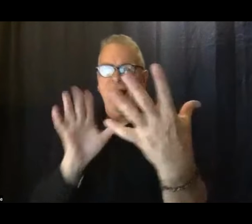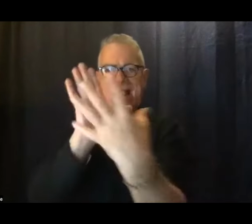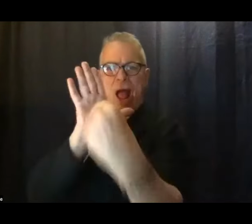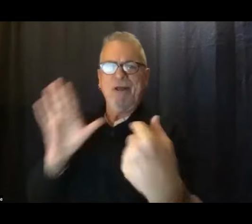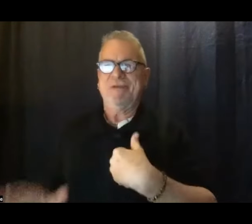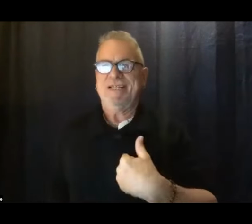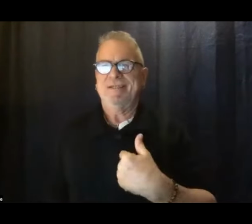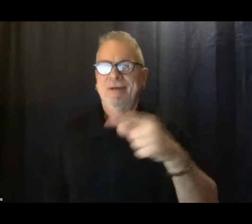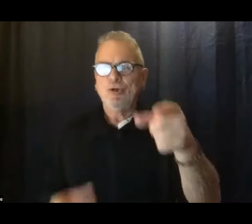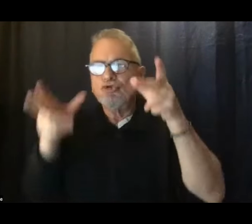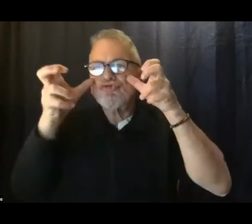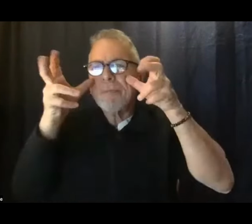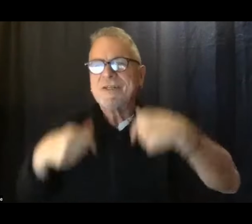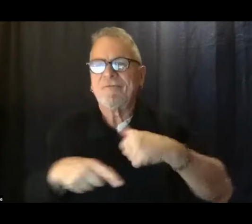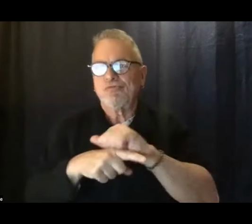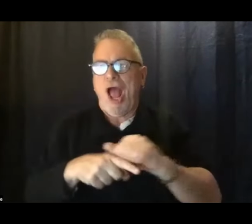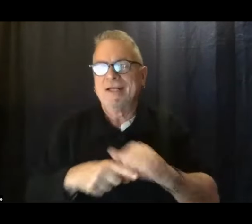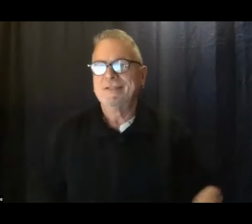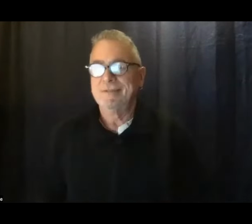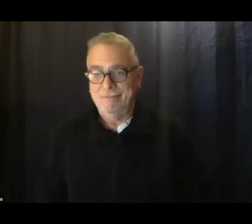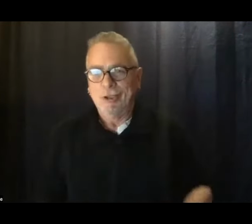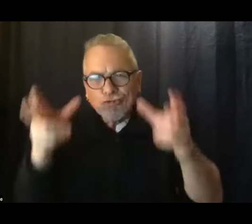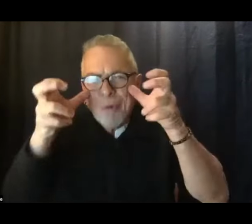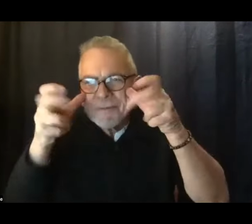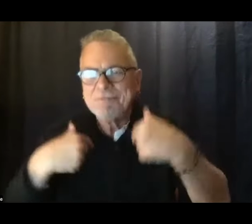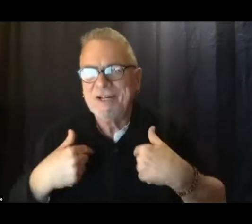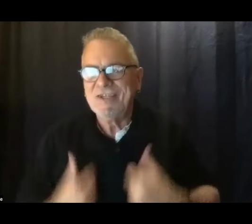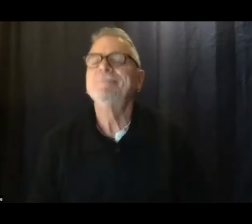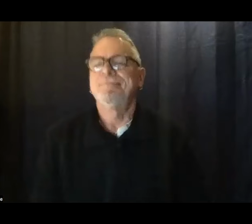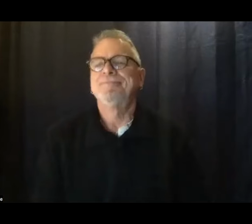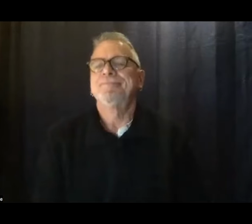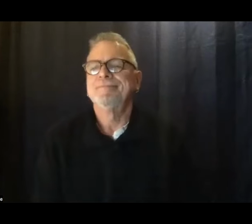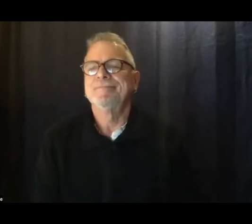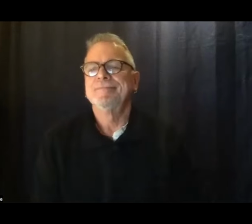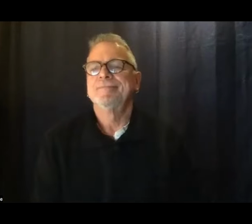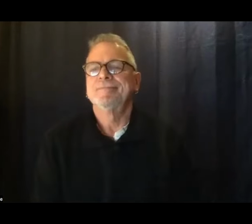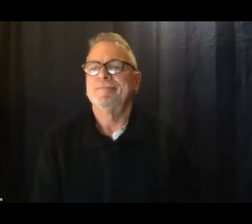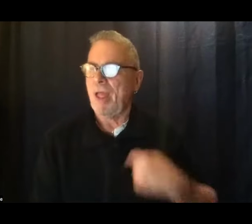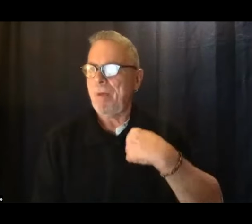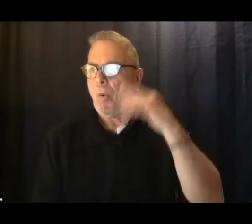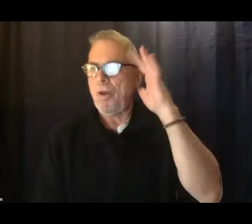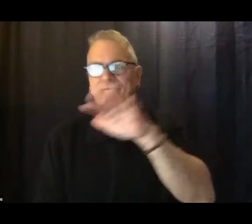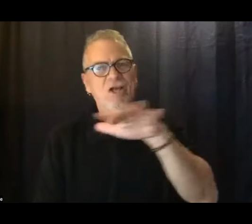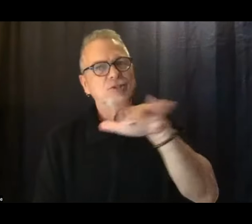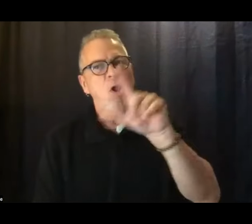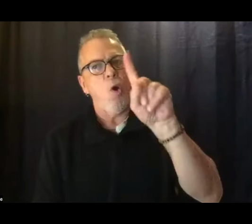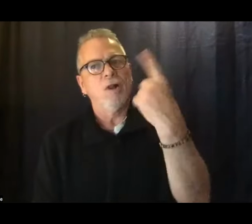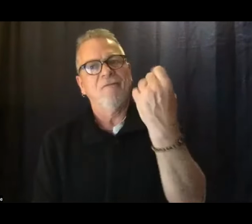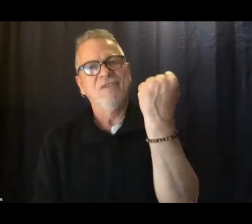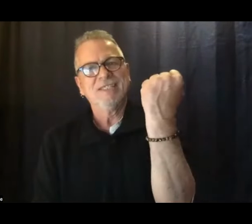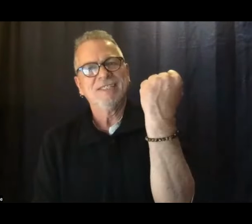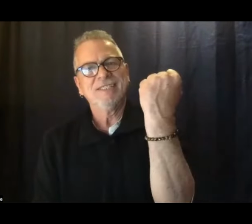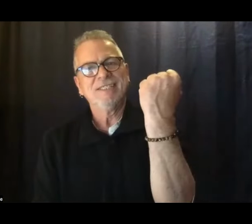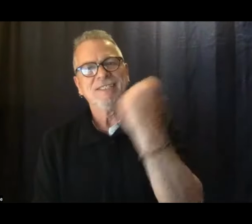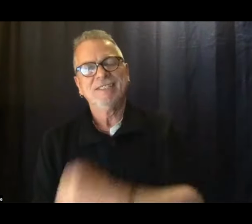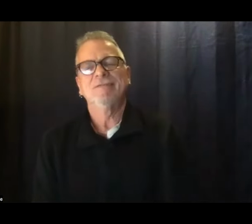all there for all of those letters. So now copy me as part of your receptive practice. I want you to really practice. So